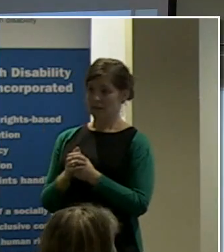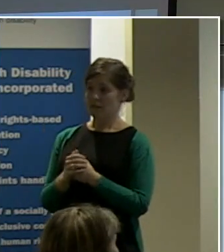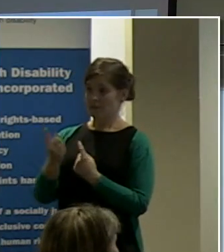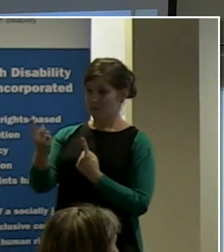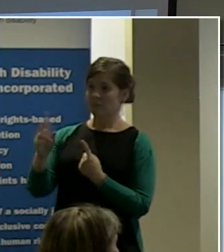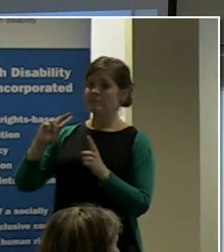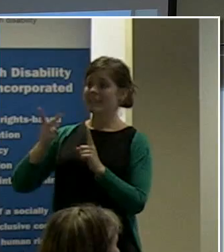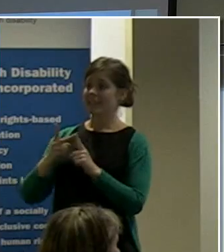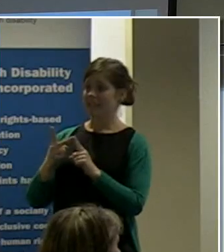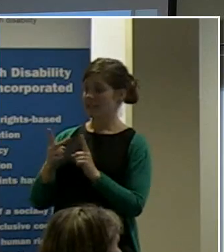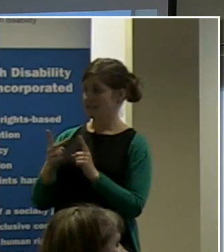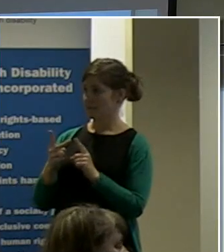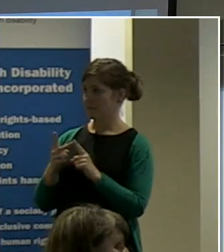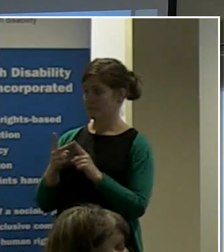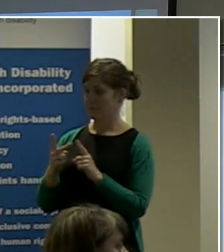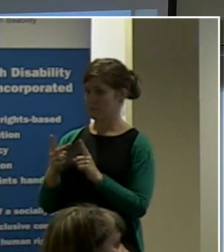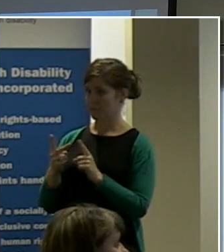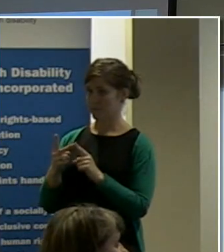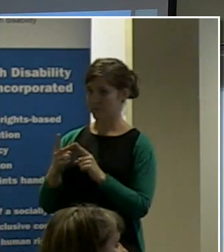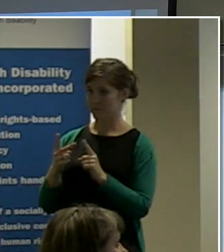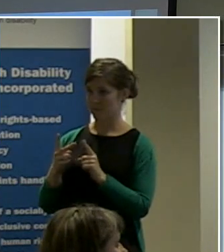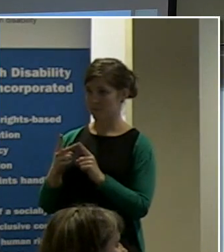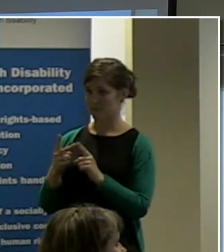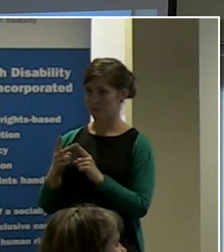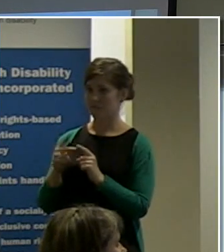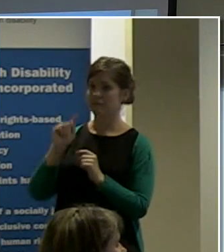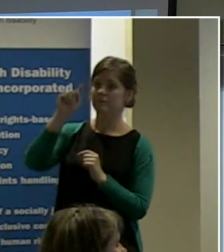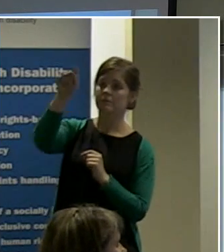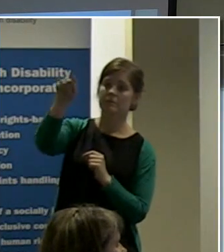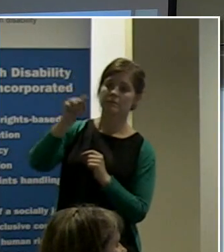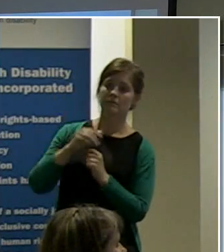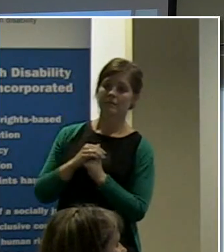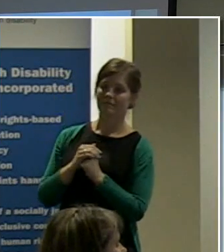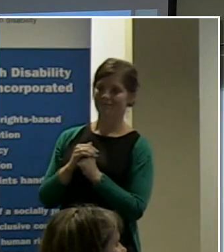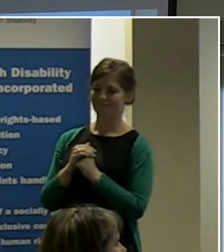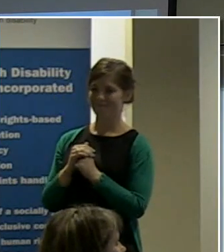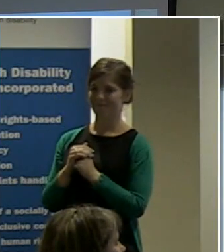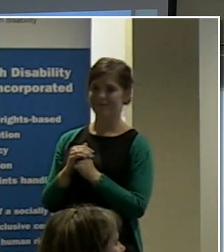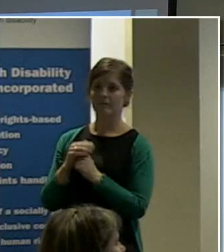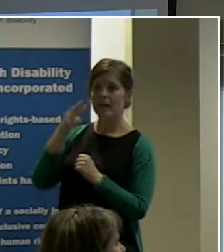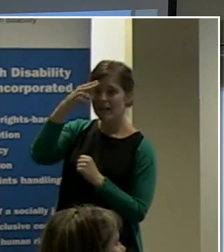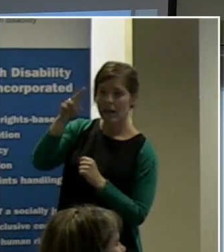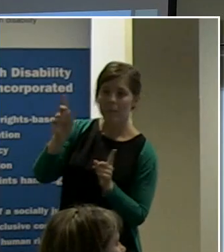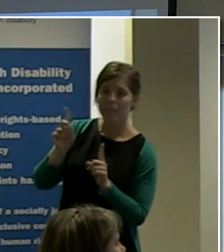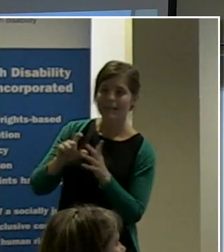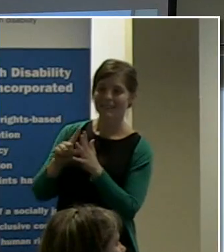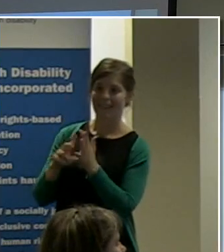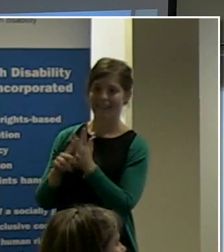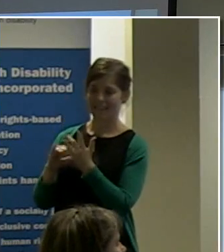Mm-hmm. Thank you. And seconder? Yep. So your name didn't